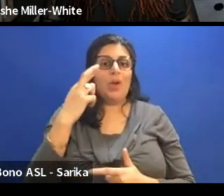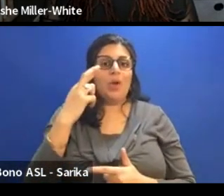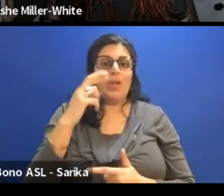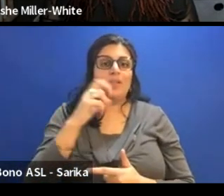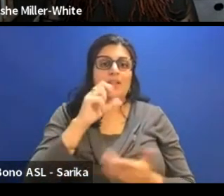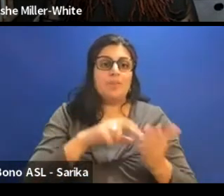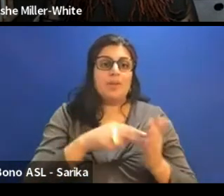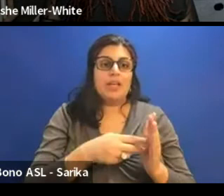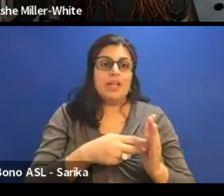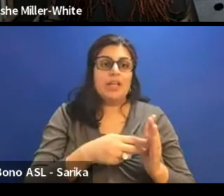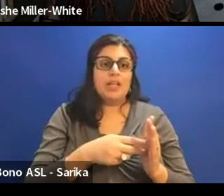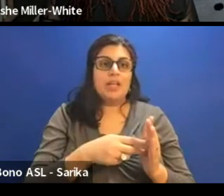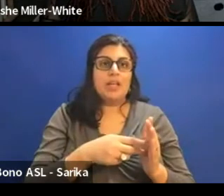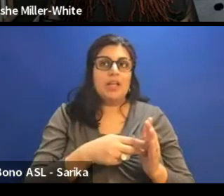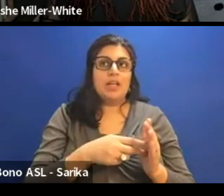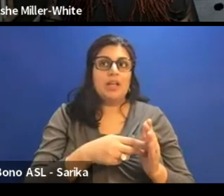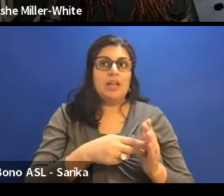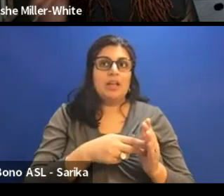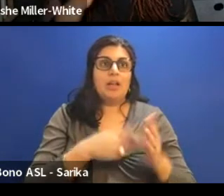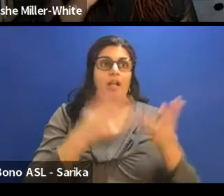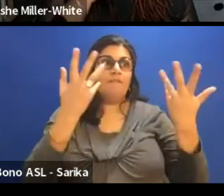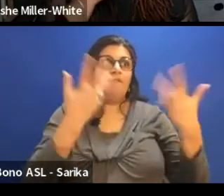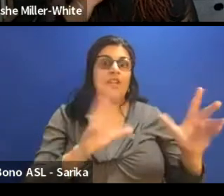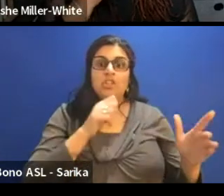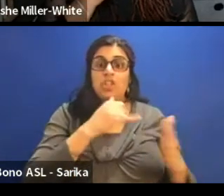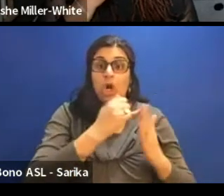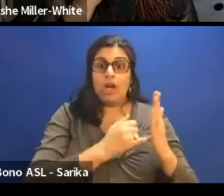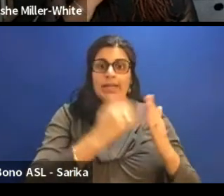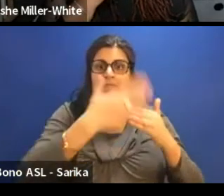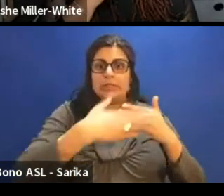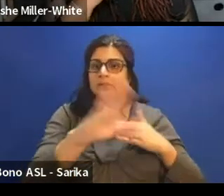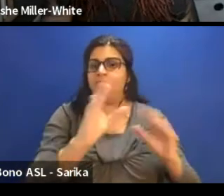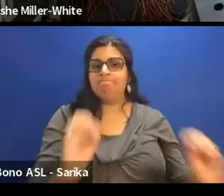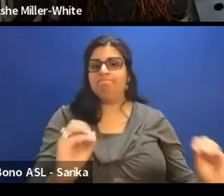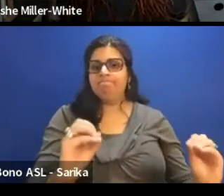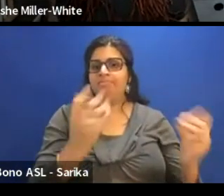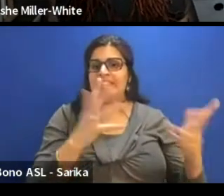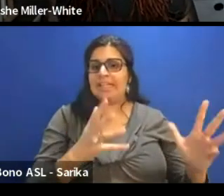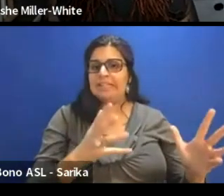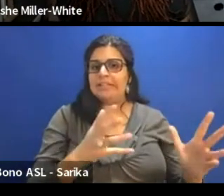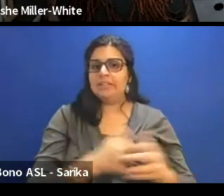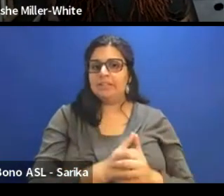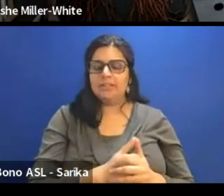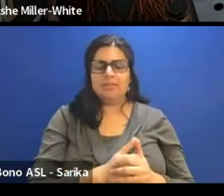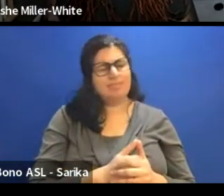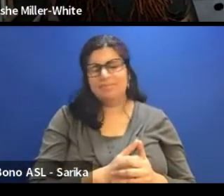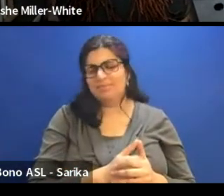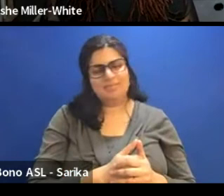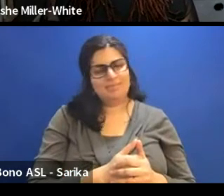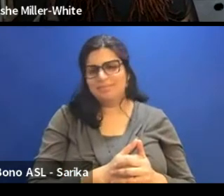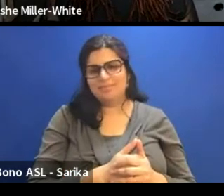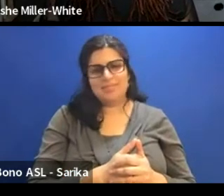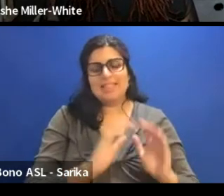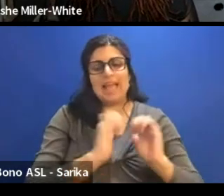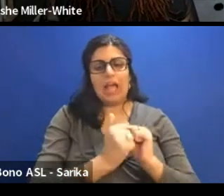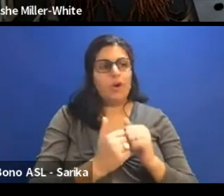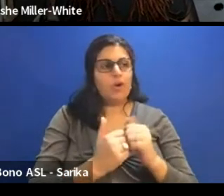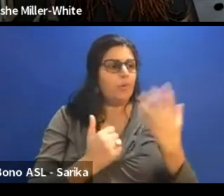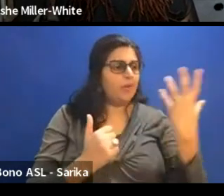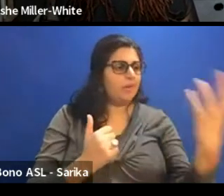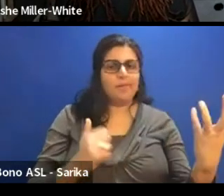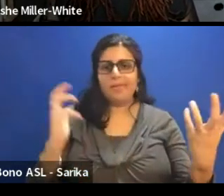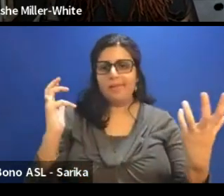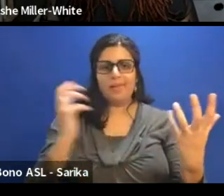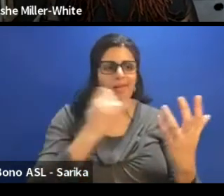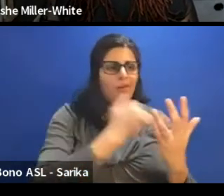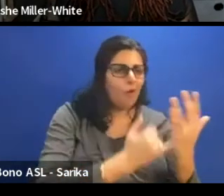you're suddenly not going to be an artist, understanding that it's, you know, a matter of how to make this thing happen. I'd